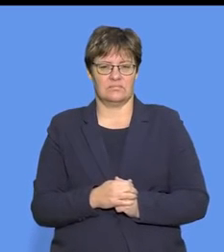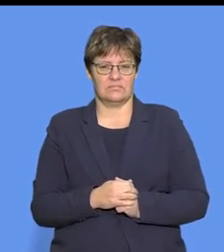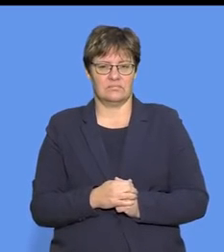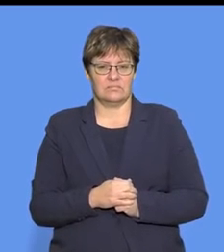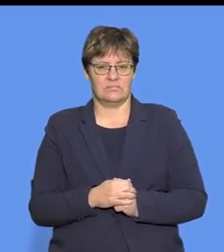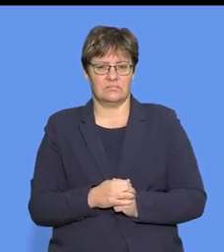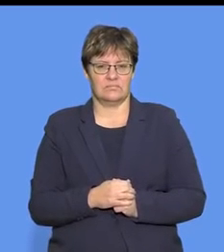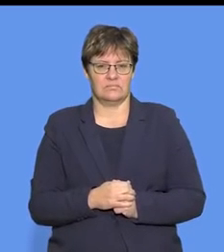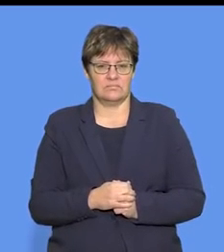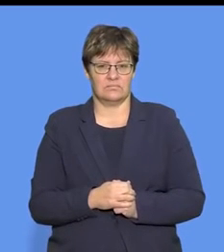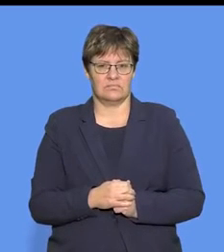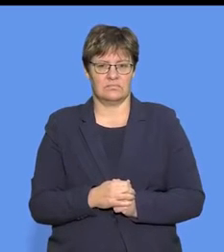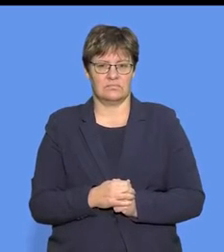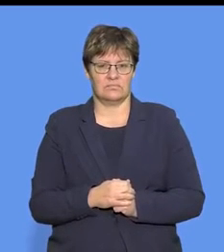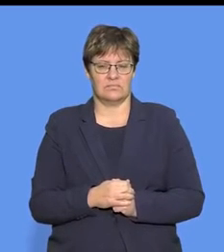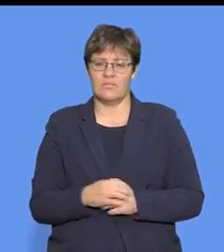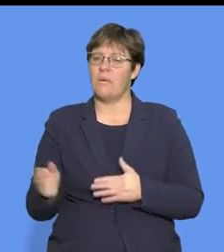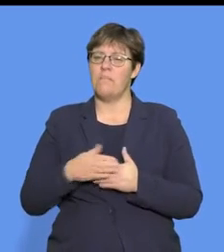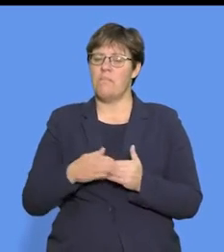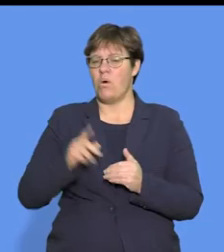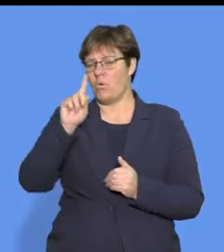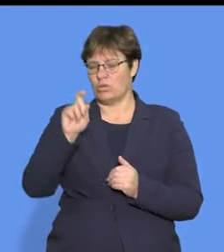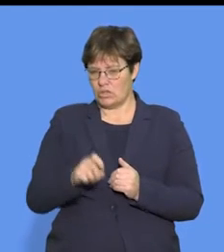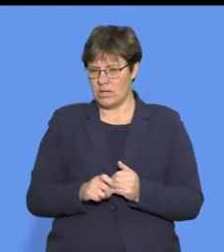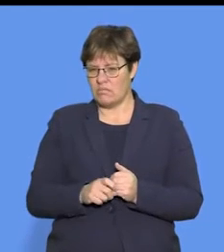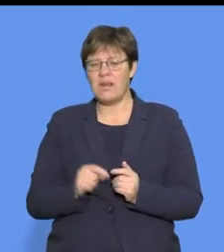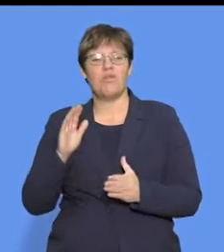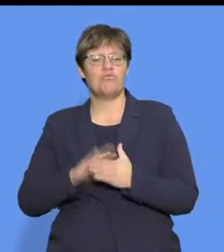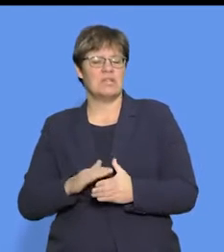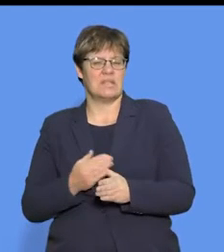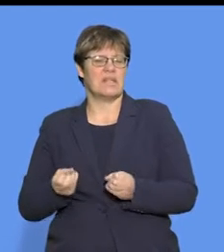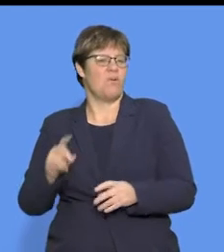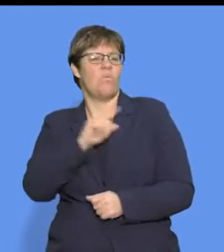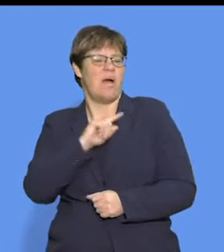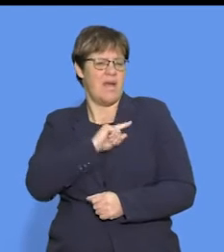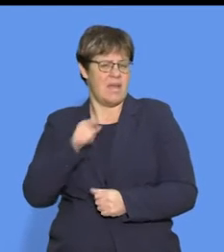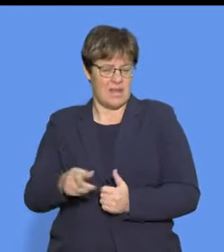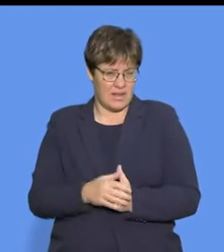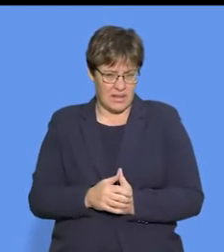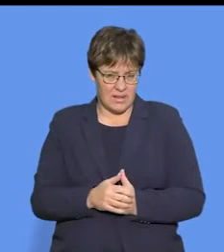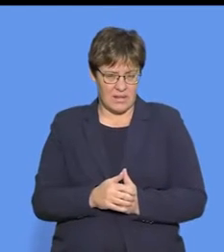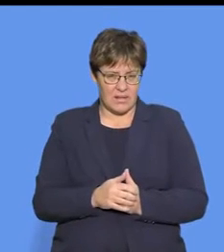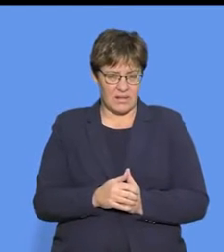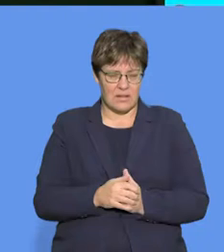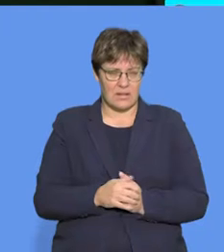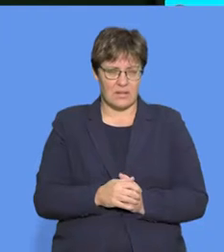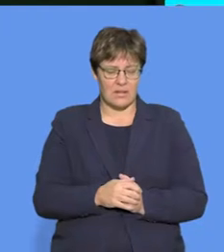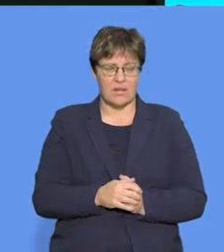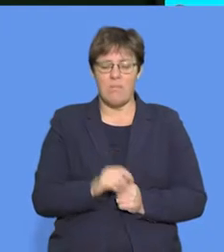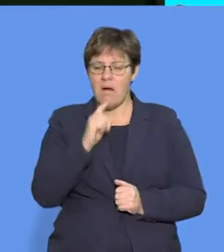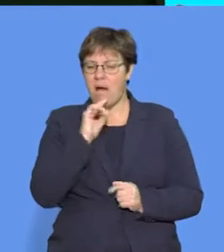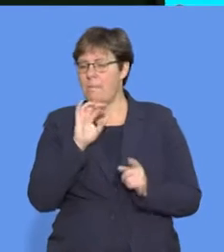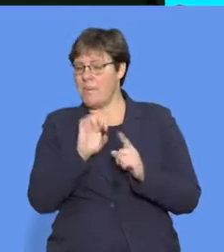Now, if I had to give you some further question and say, give me some reasons why it's a galvanic cell, what